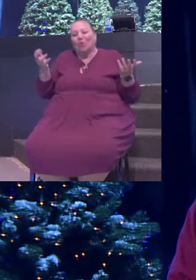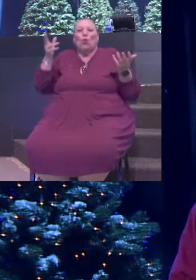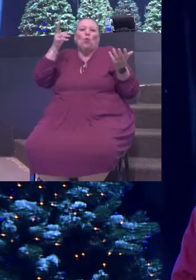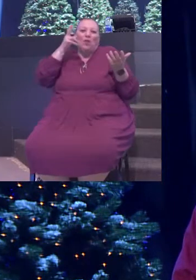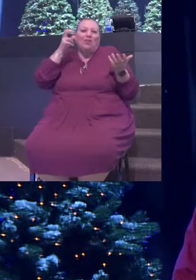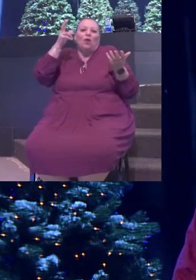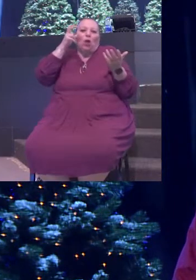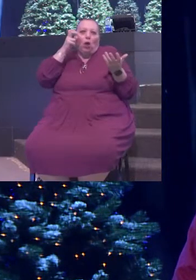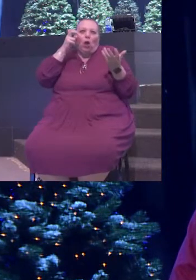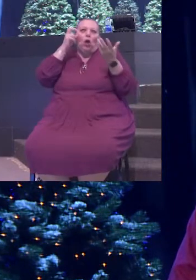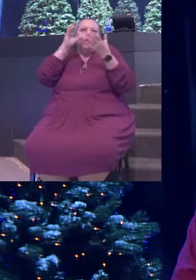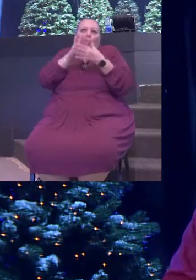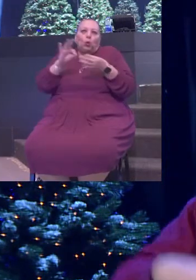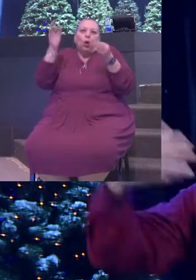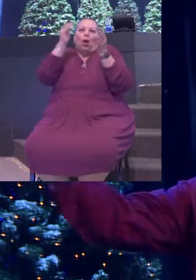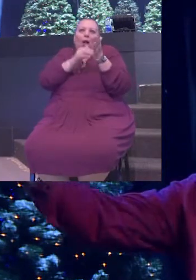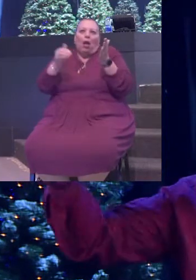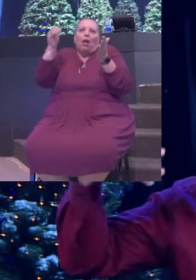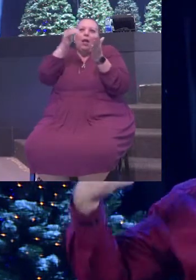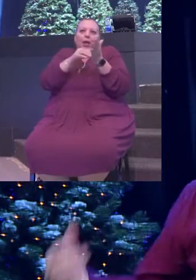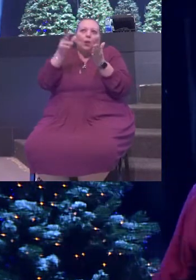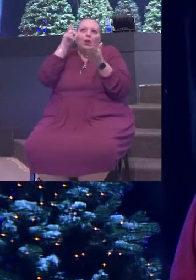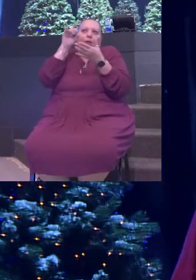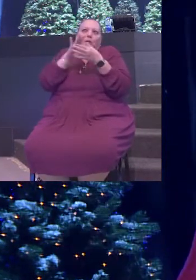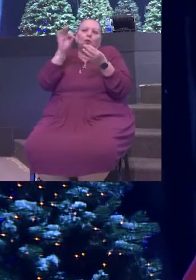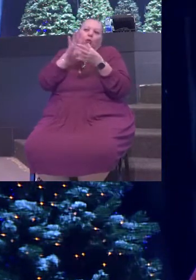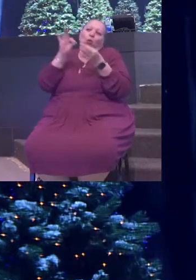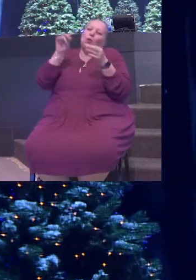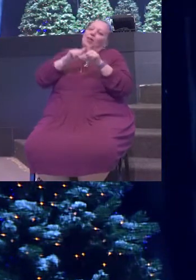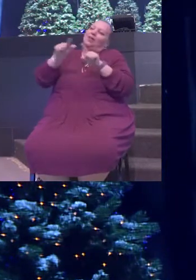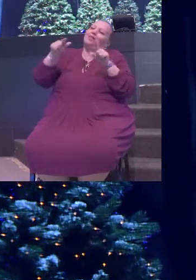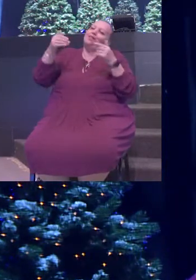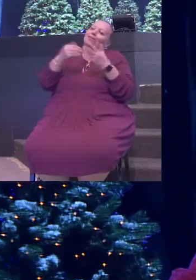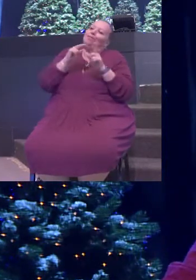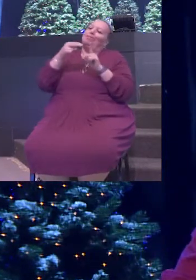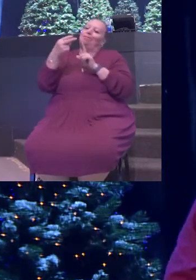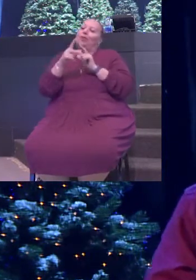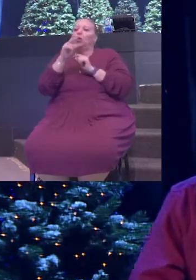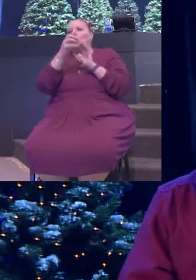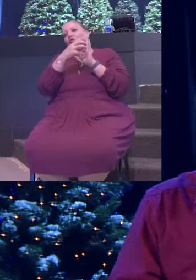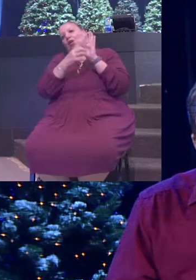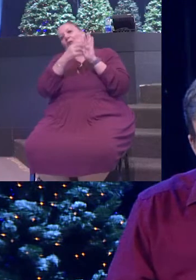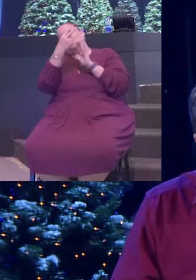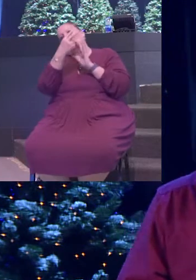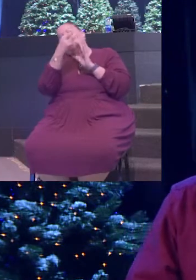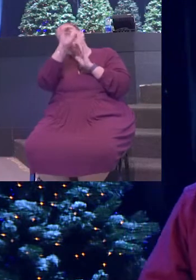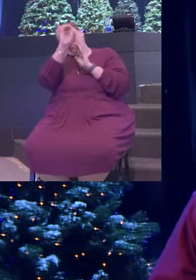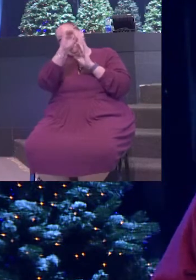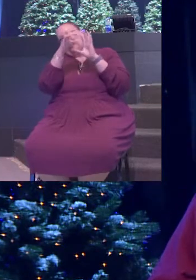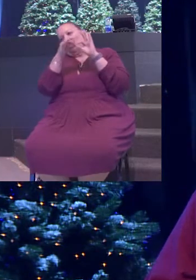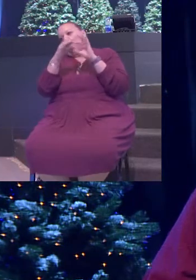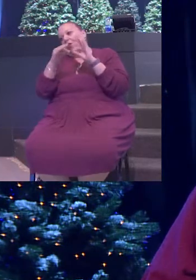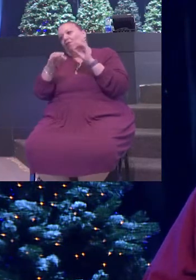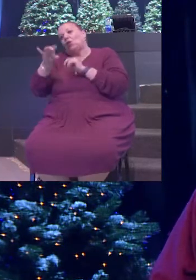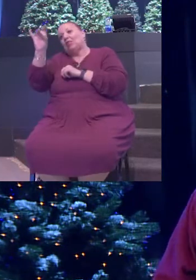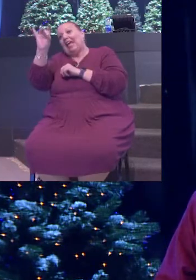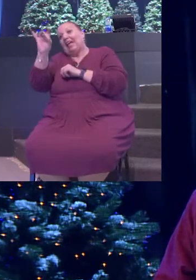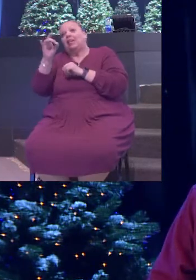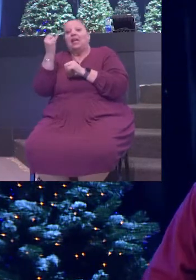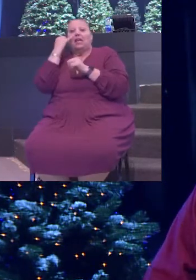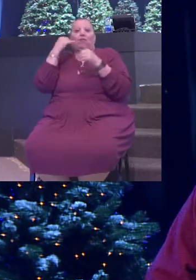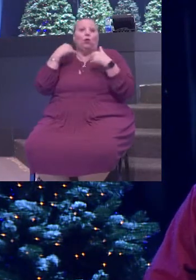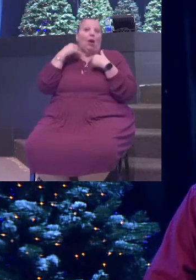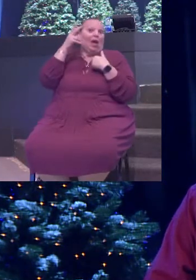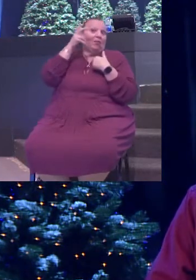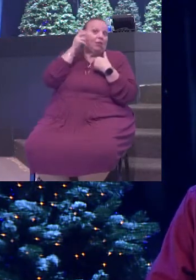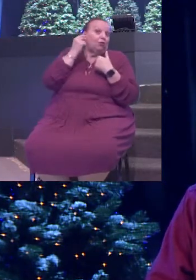this story so many times, so we listen to this story with fresh ears. Jesus said in Luke chapter 8, verse 8, he who has ears to hear, let